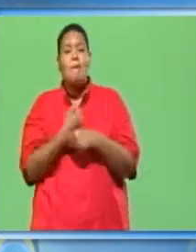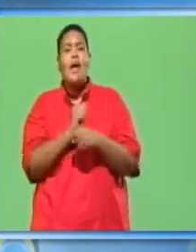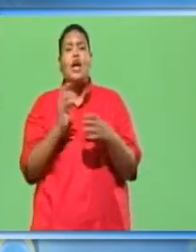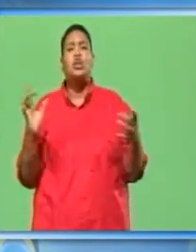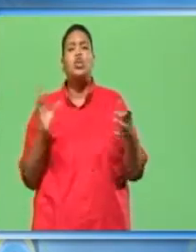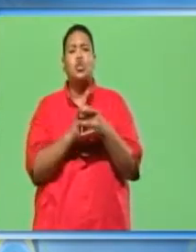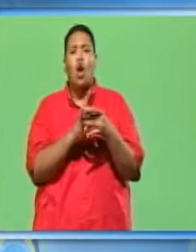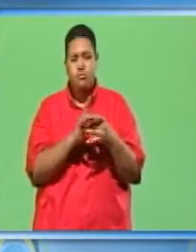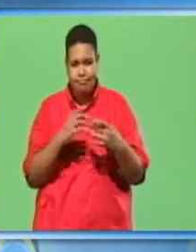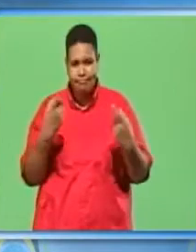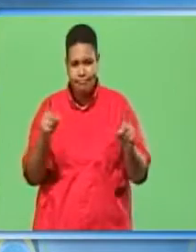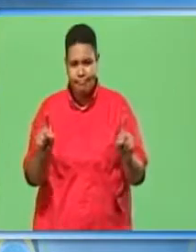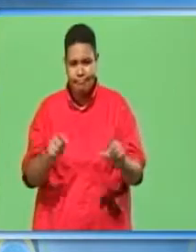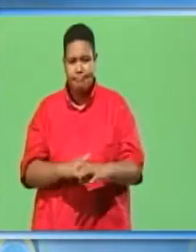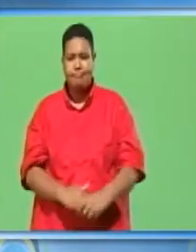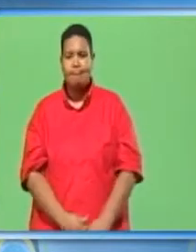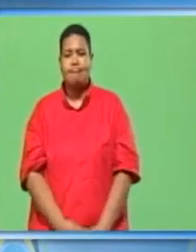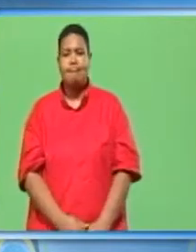strong.